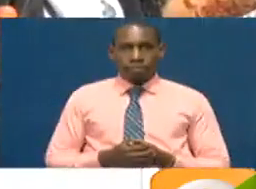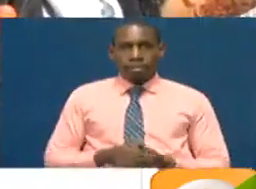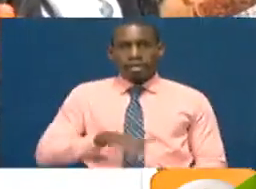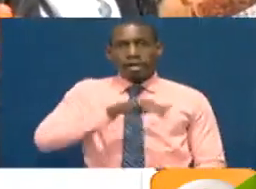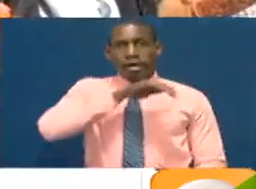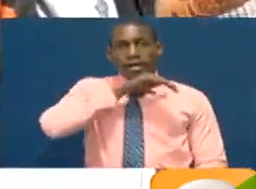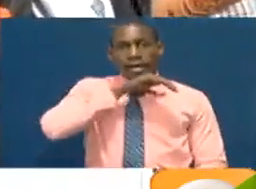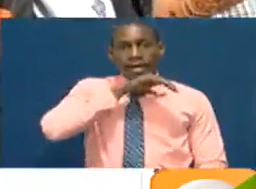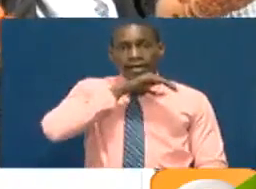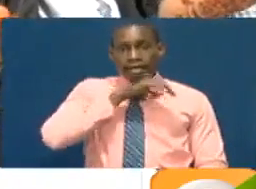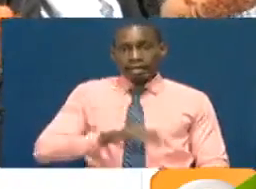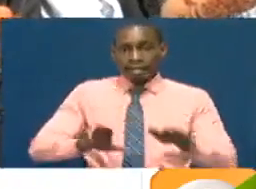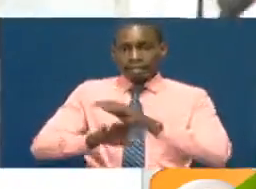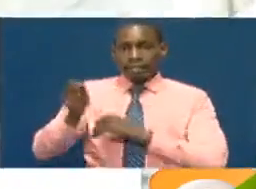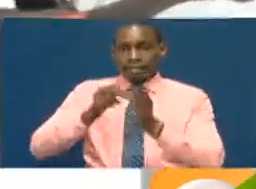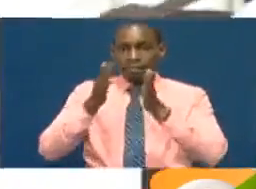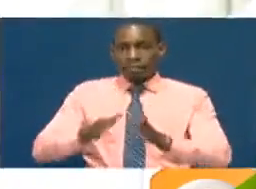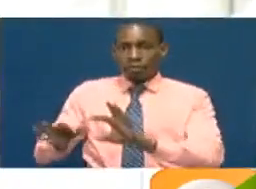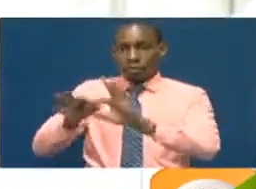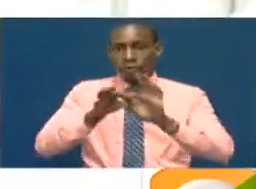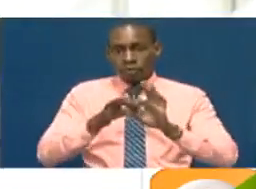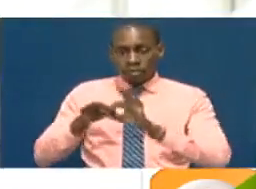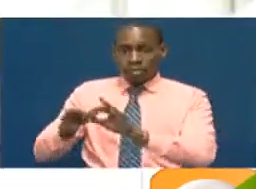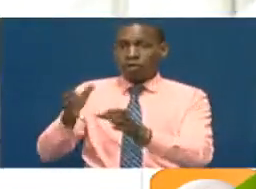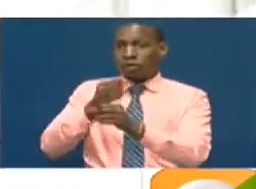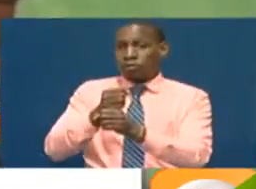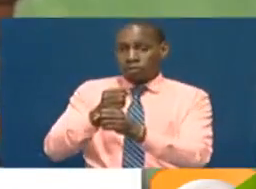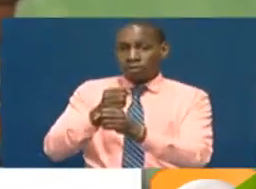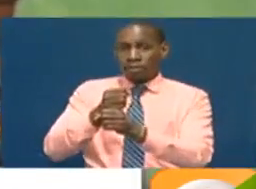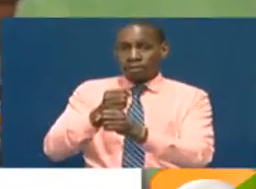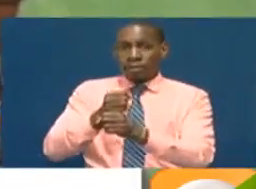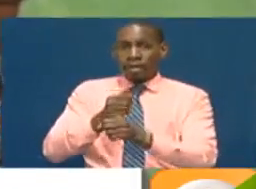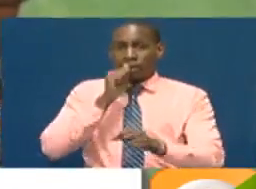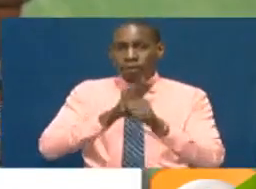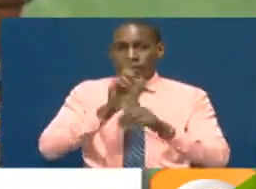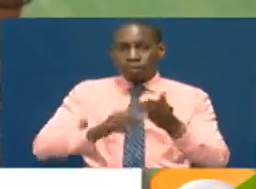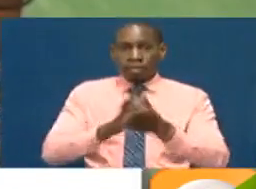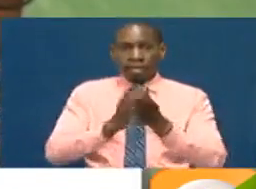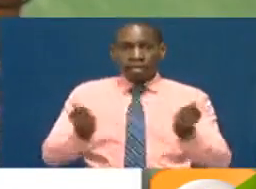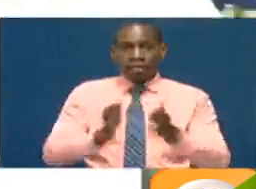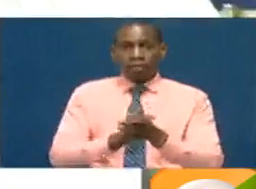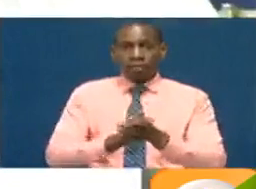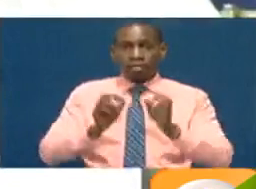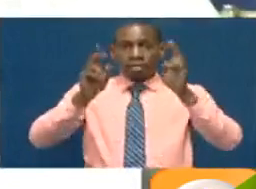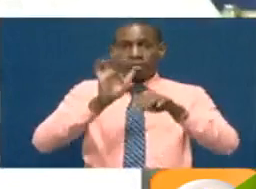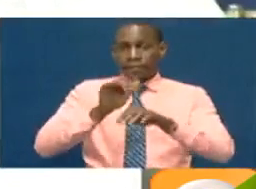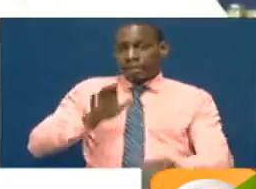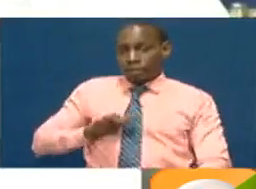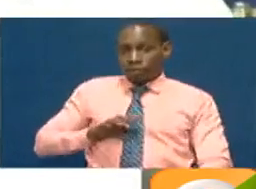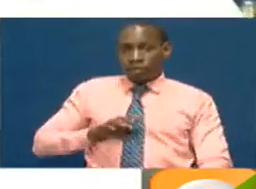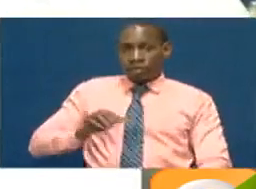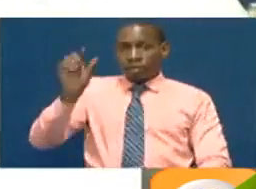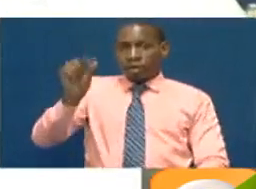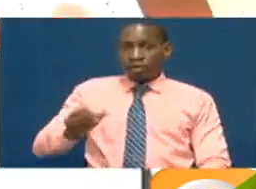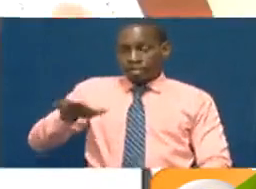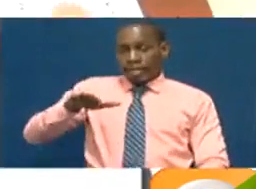Raila Odinga's running mate in the Azimio la Umoja One Kenya Coalition pledging to tackle issues affecting women in the